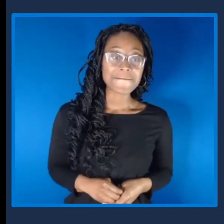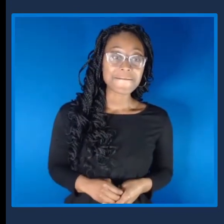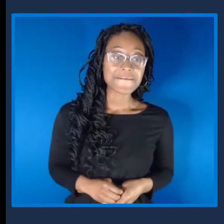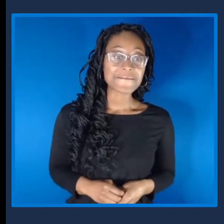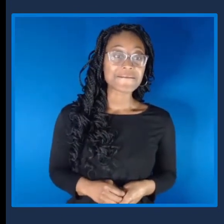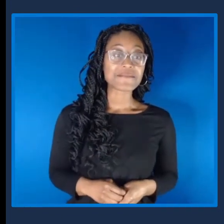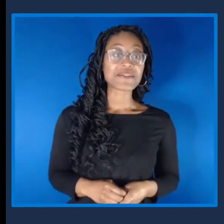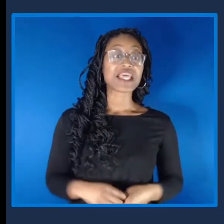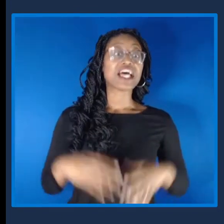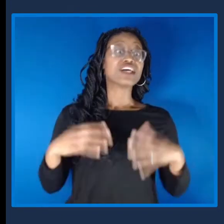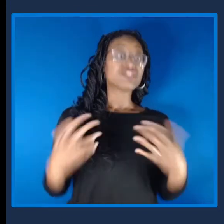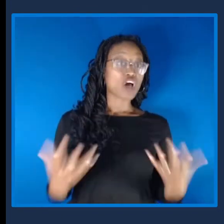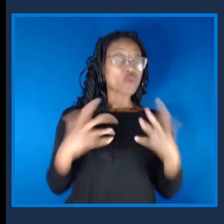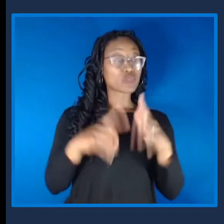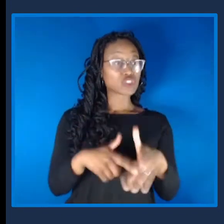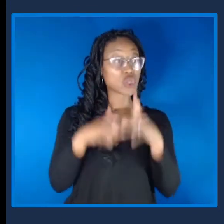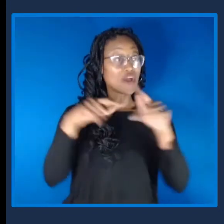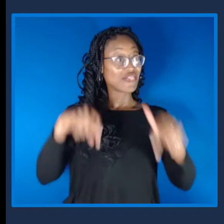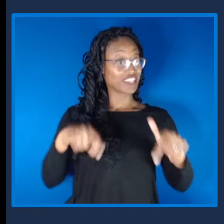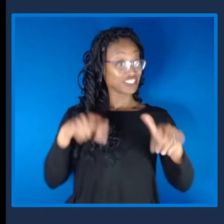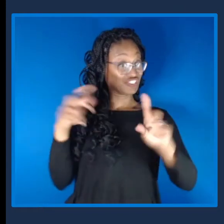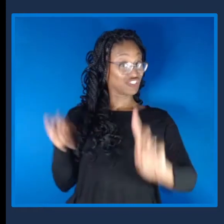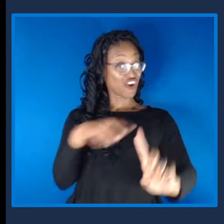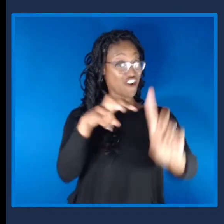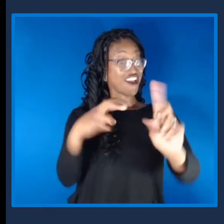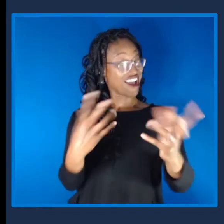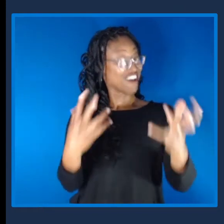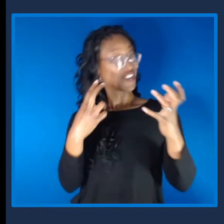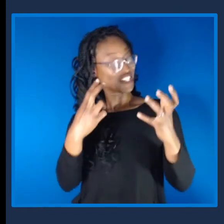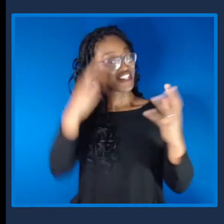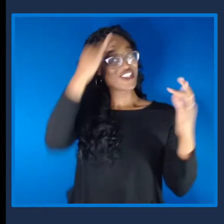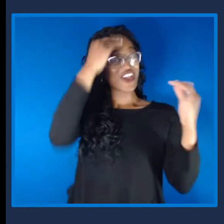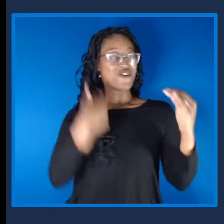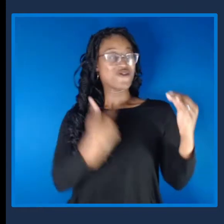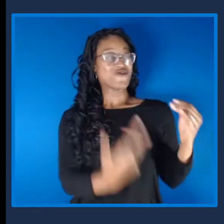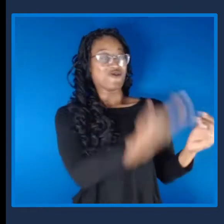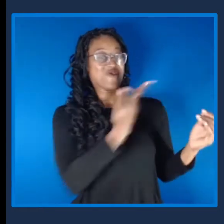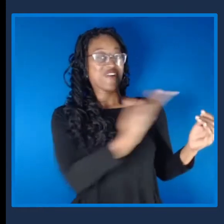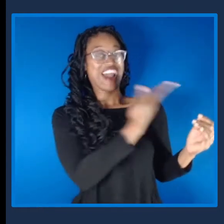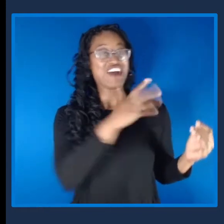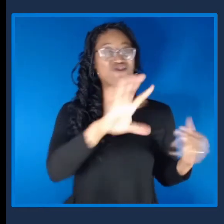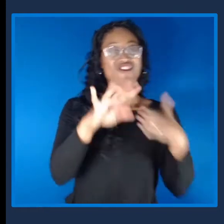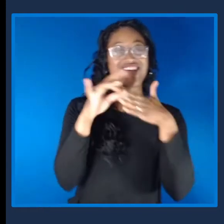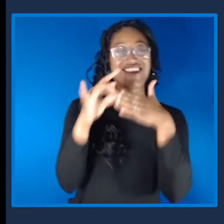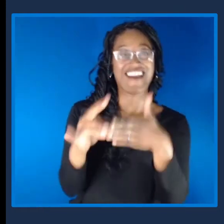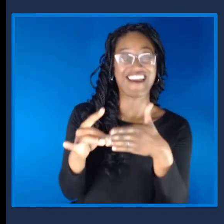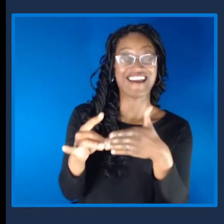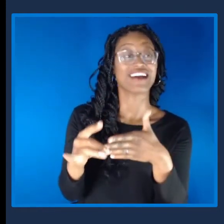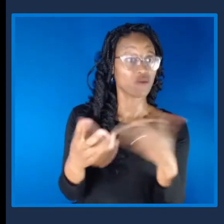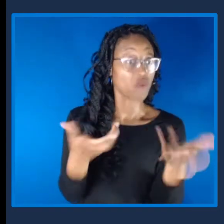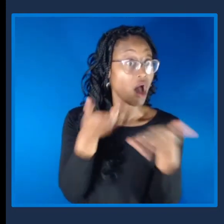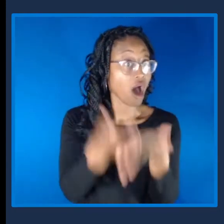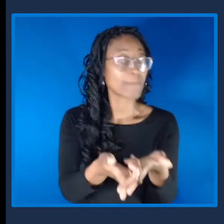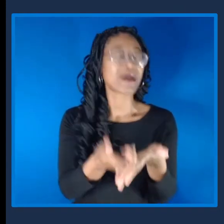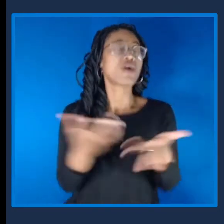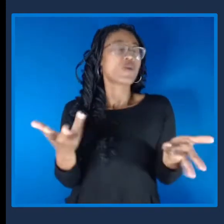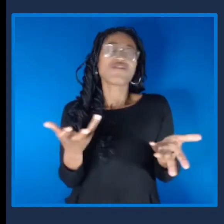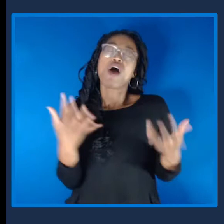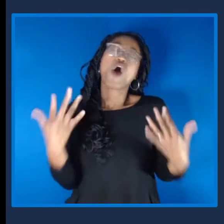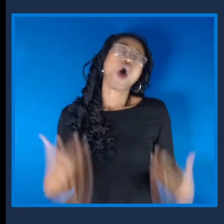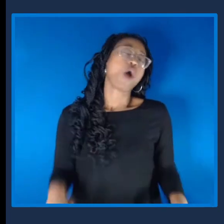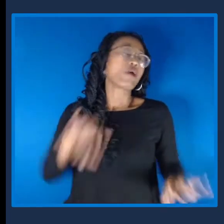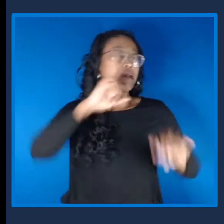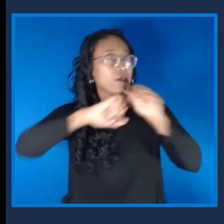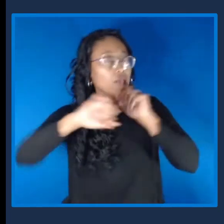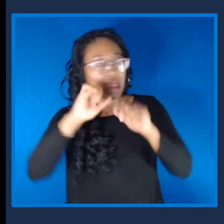So as we start on this journey, I want you to consider us your guides. We've been through this and we're here to help demystify some of this for you. So